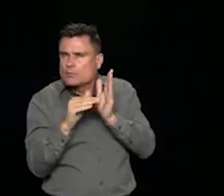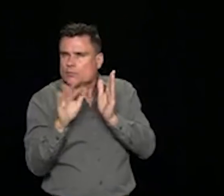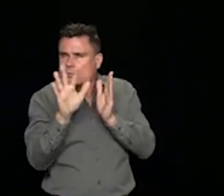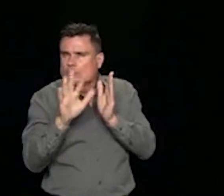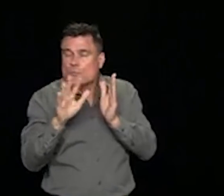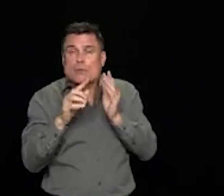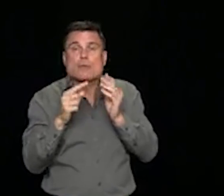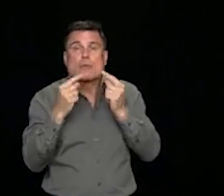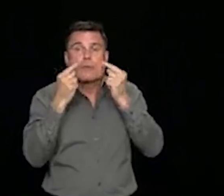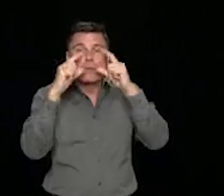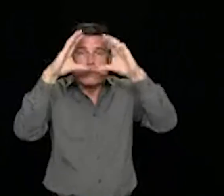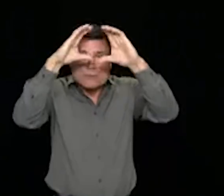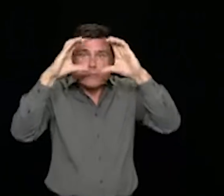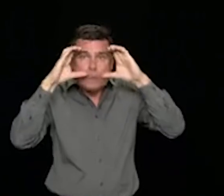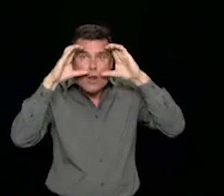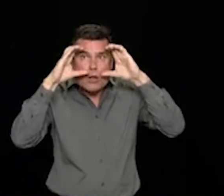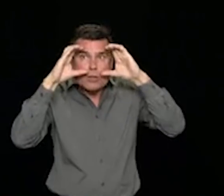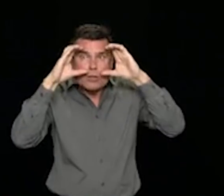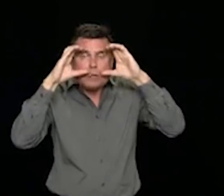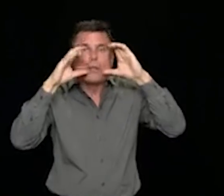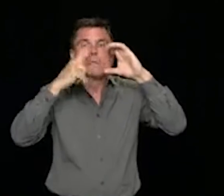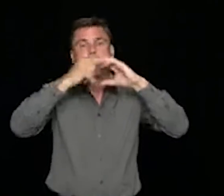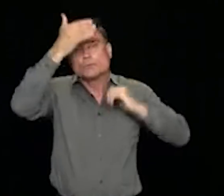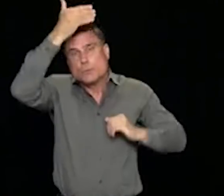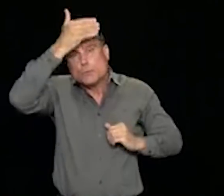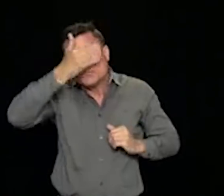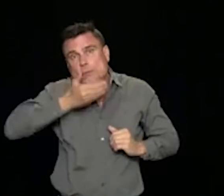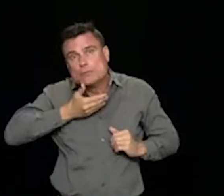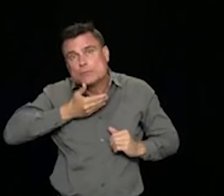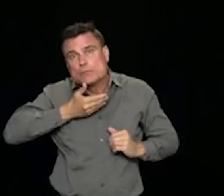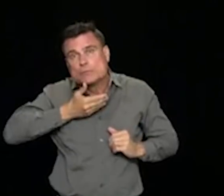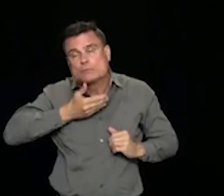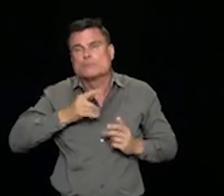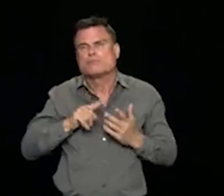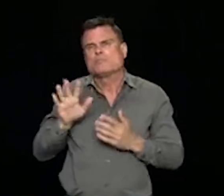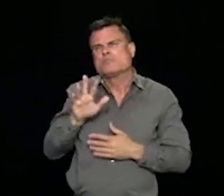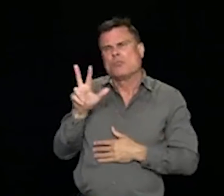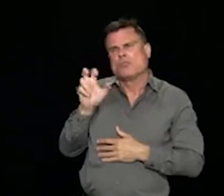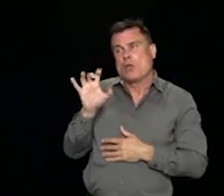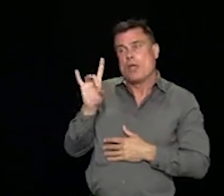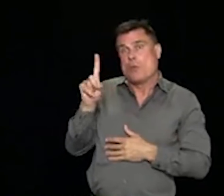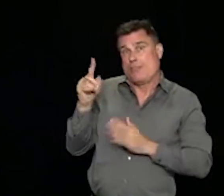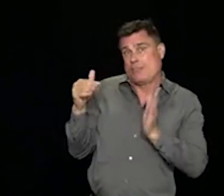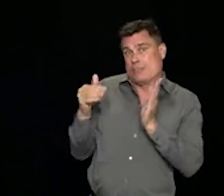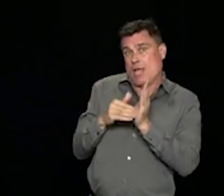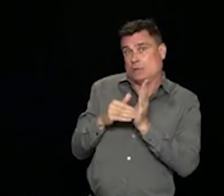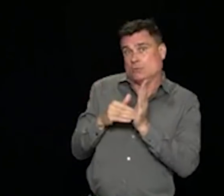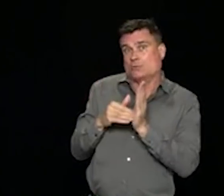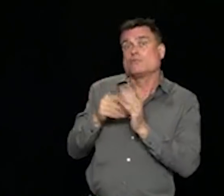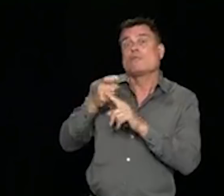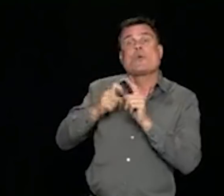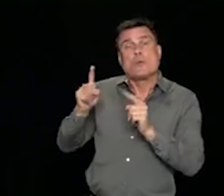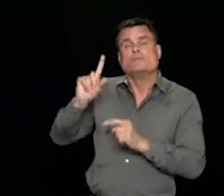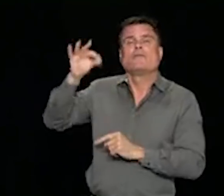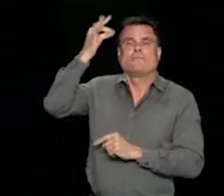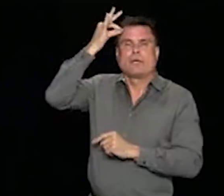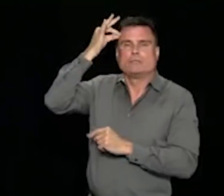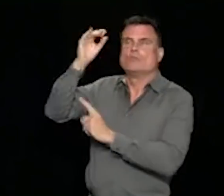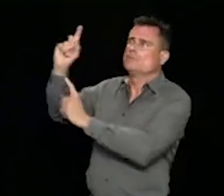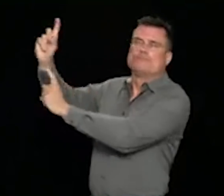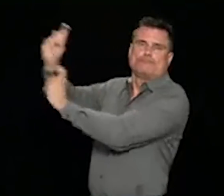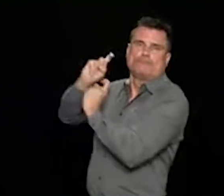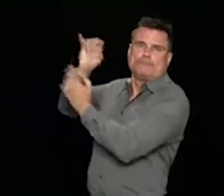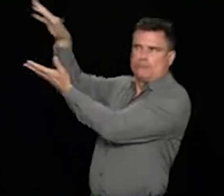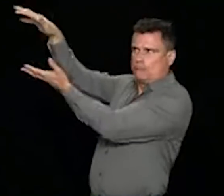1,250,000 pieces of eye protection, including goggles and face shields. 381,000 of these face shields are from the federal government's